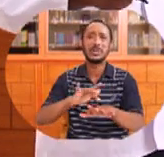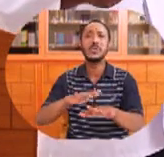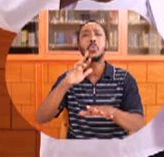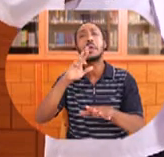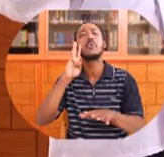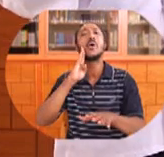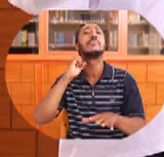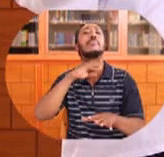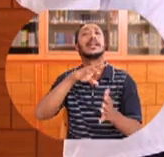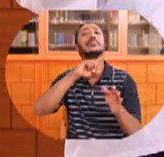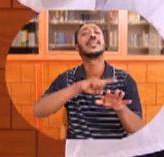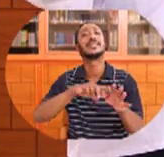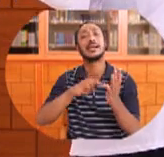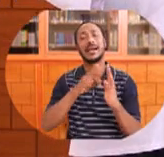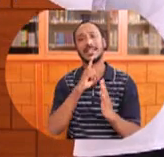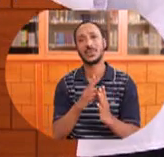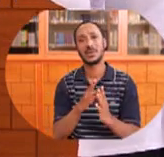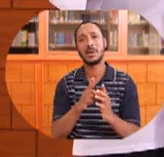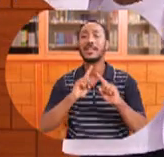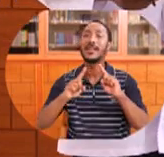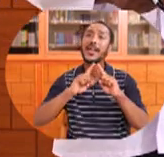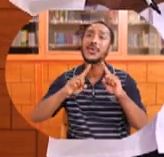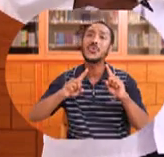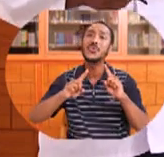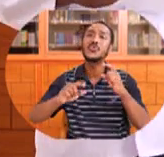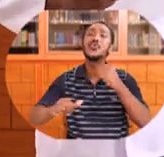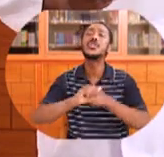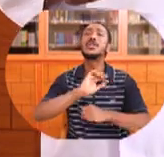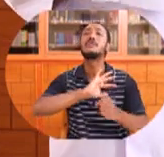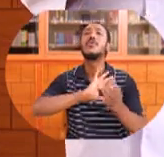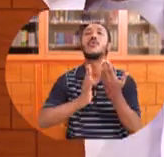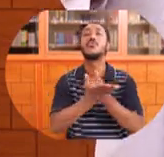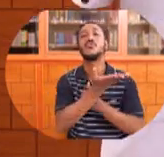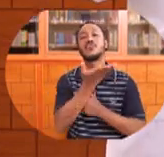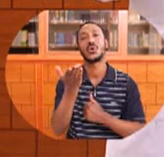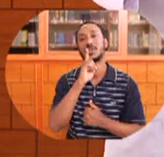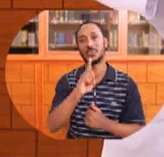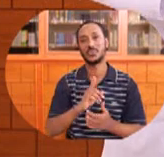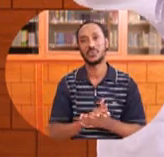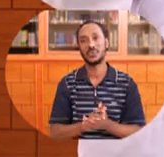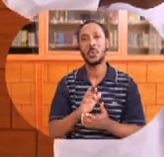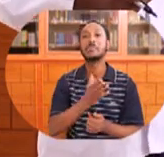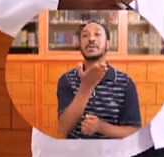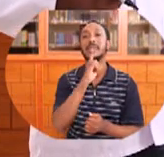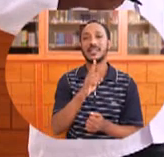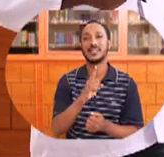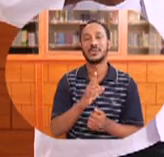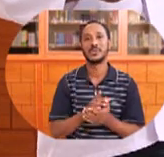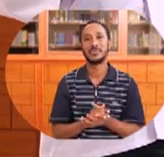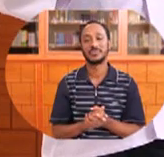The contamination of water by different hazardous substances released to